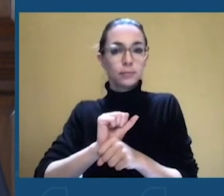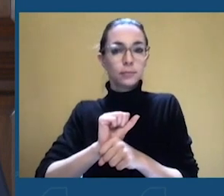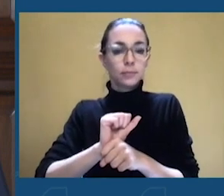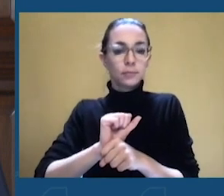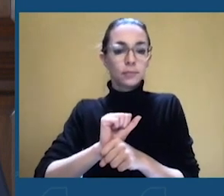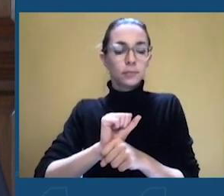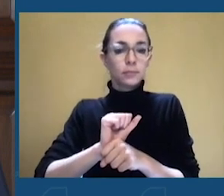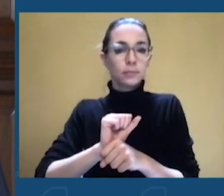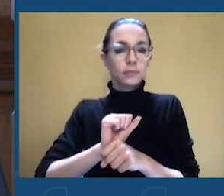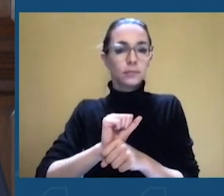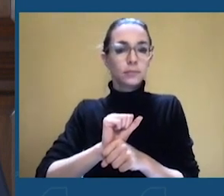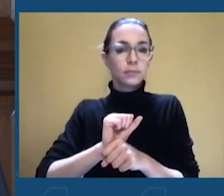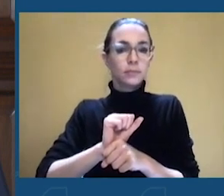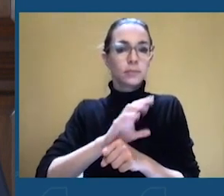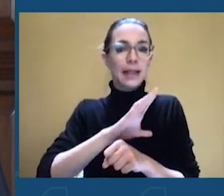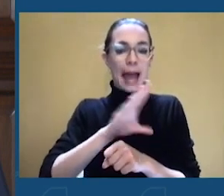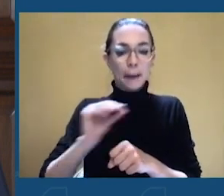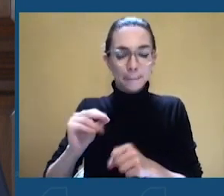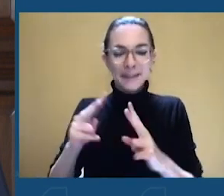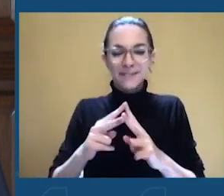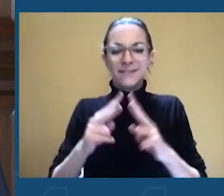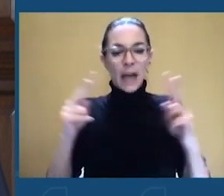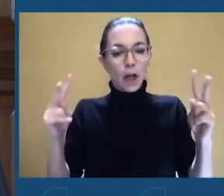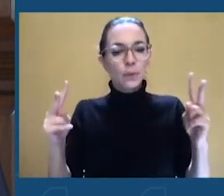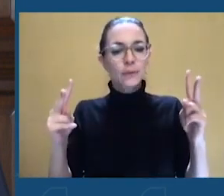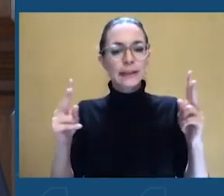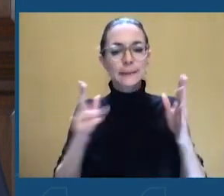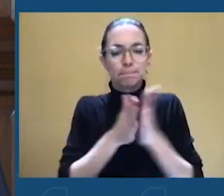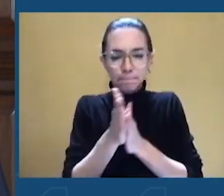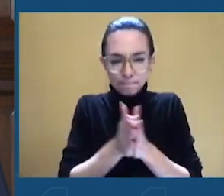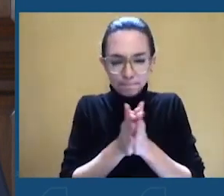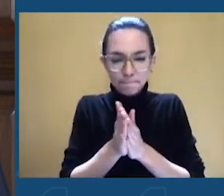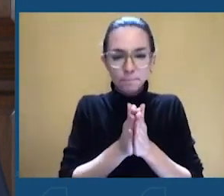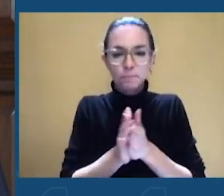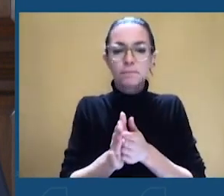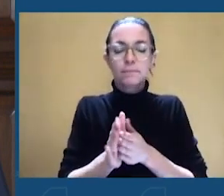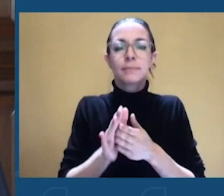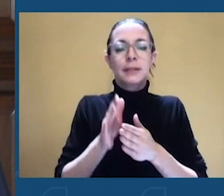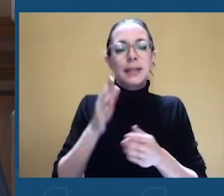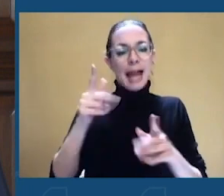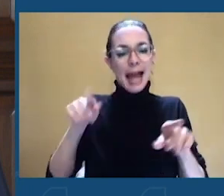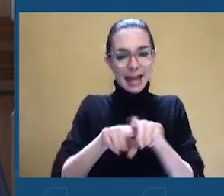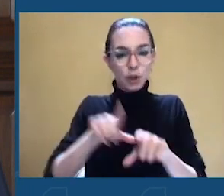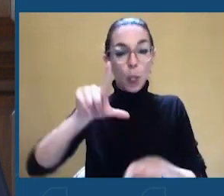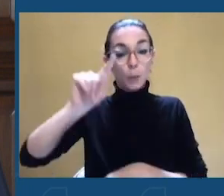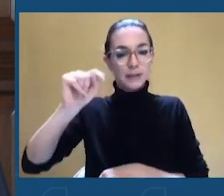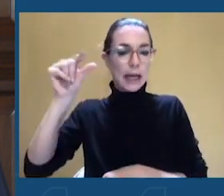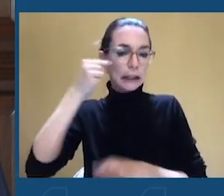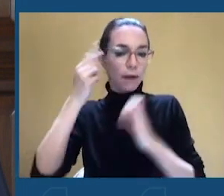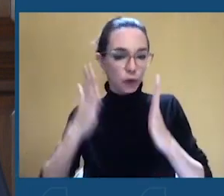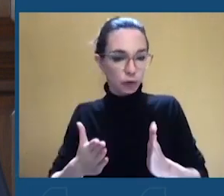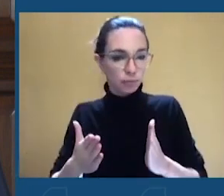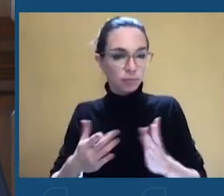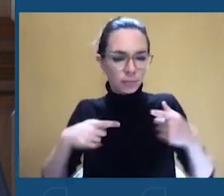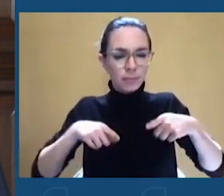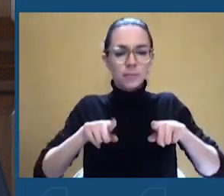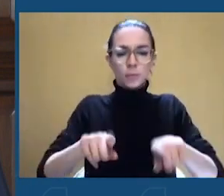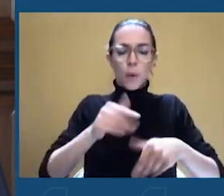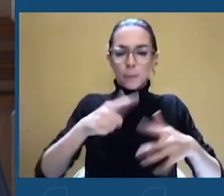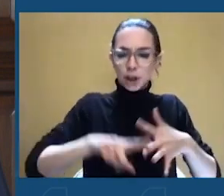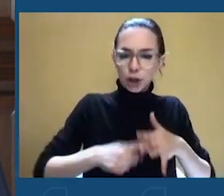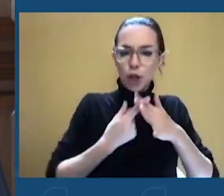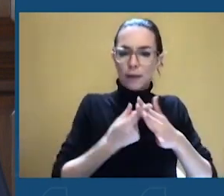and be very diligent as your lieutenant governor. As we embark on this journey together, I look forward